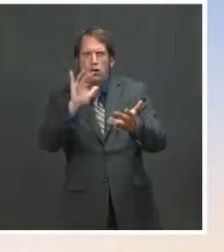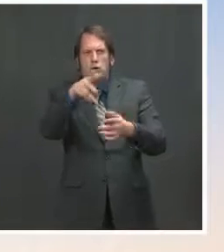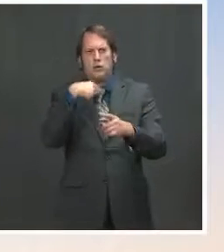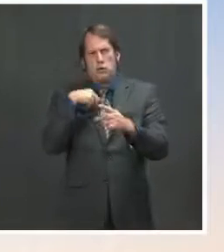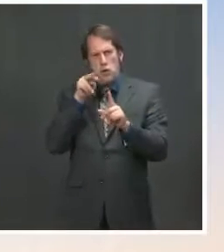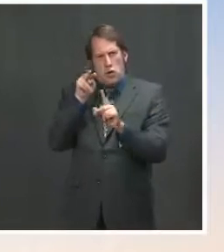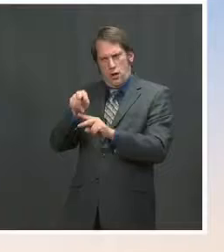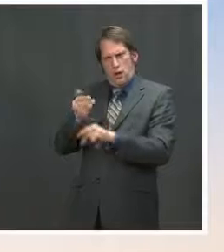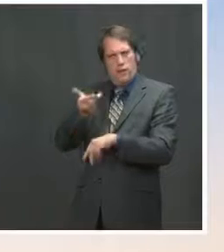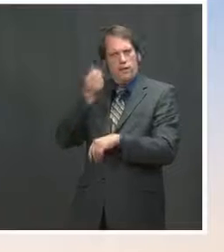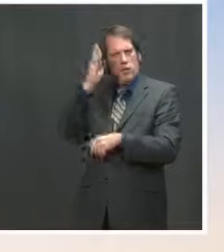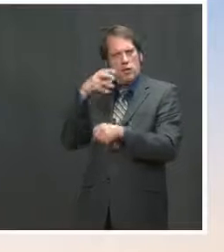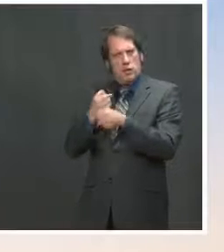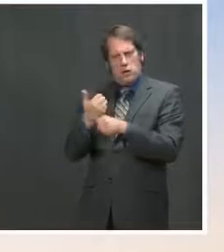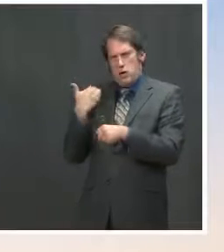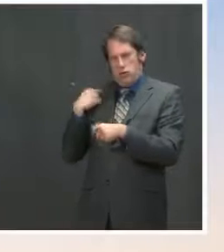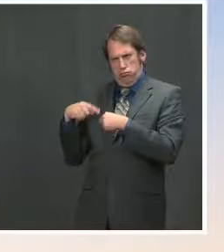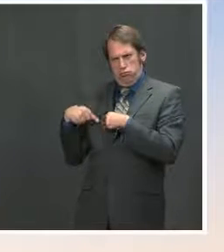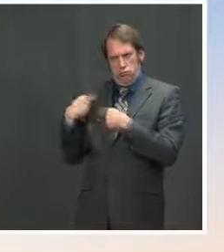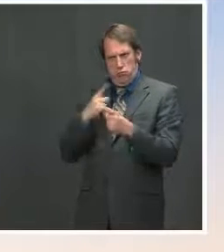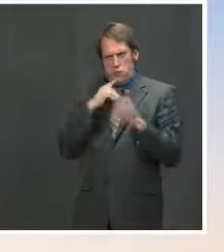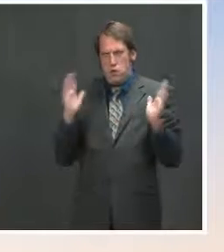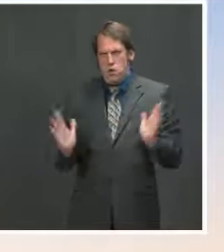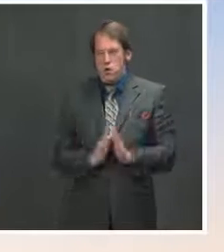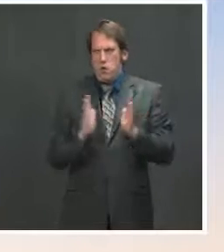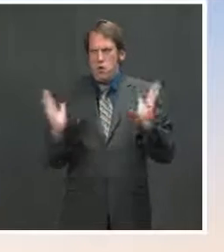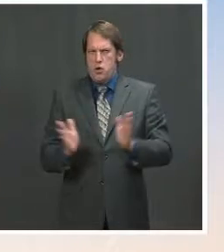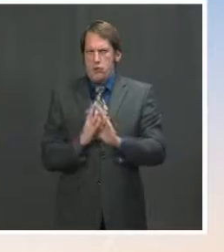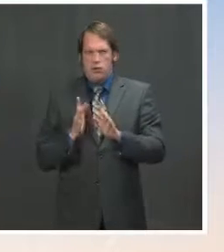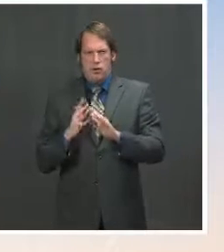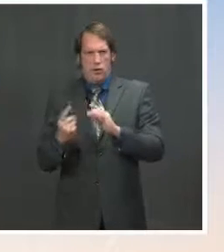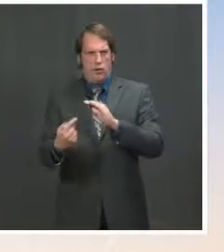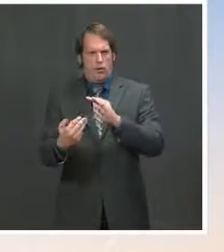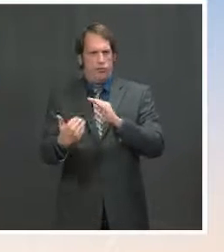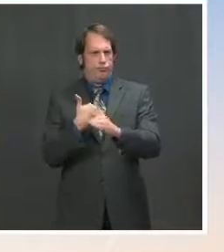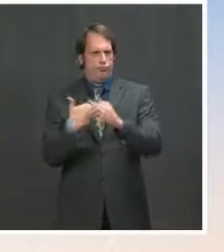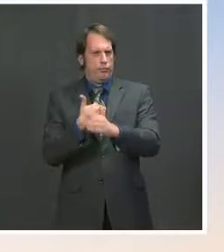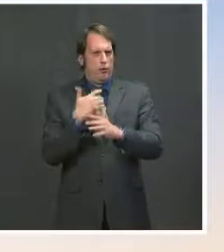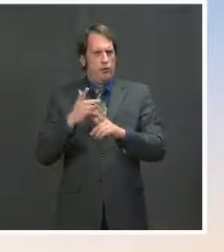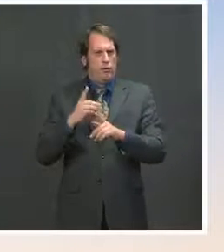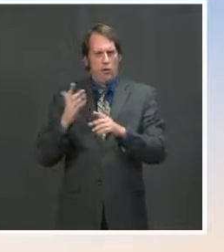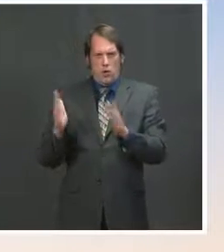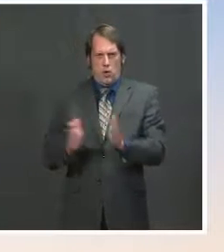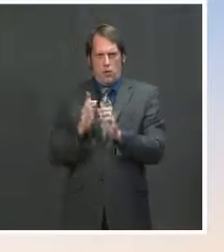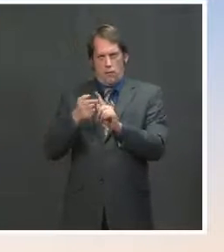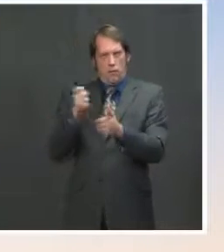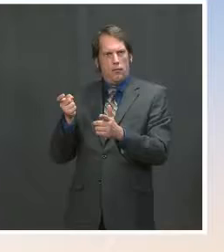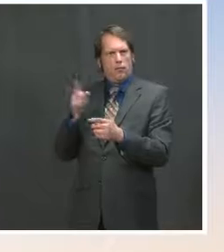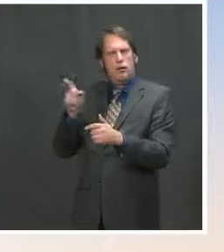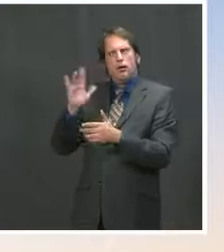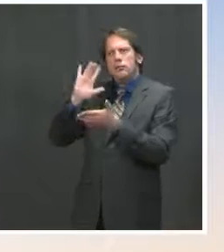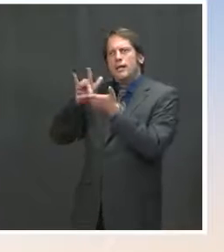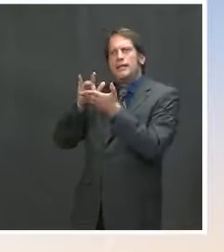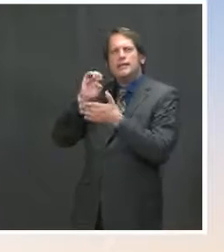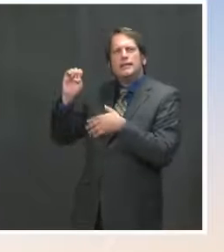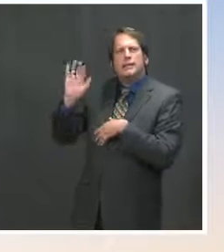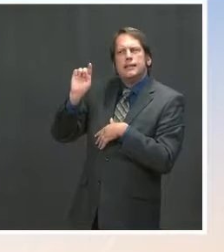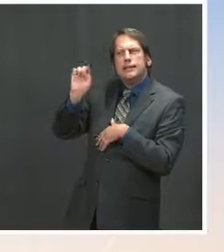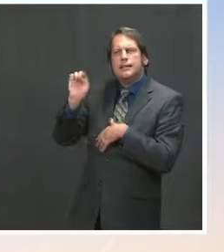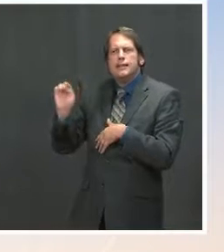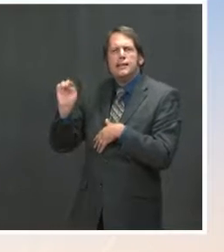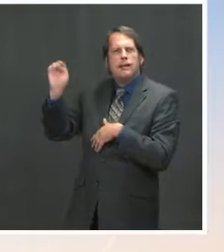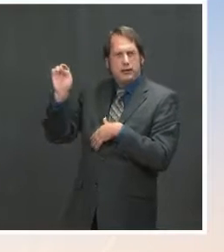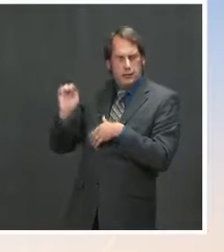just mentioned that were in place, restricting refugees from coming from the middle parts of the Middle East, most of the Middle East, I should say,